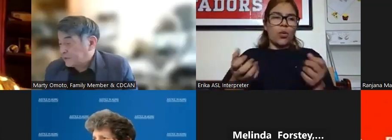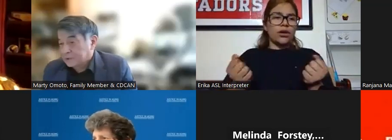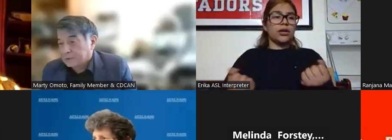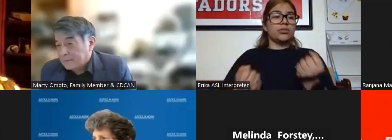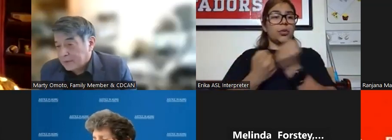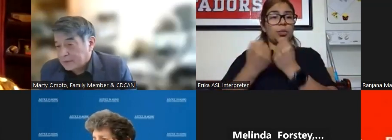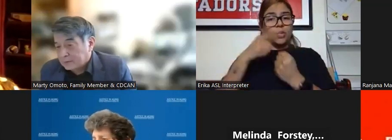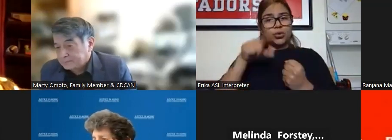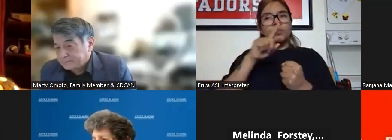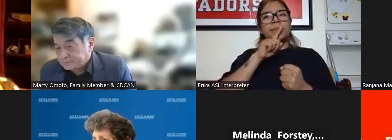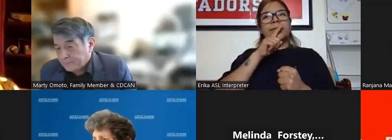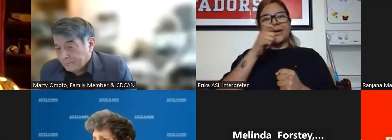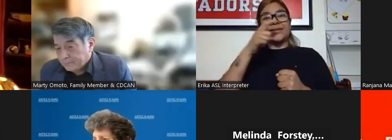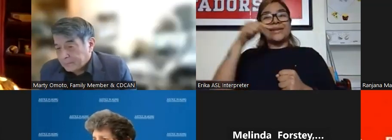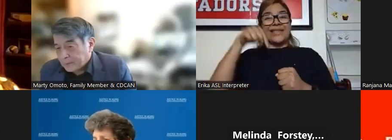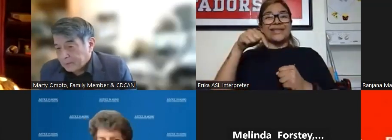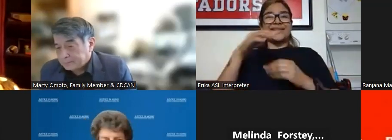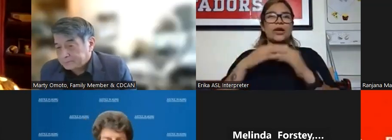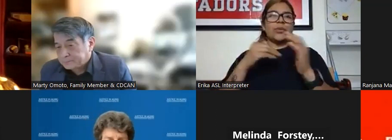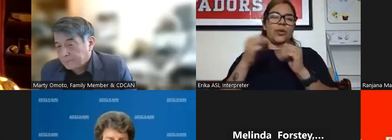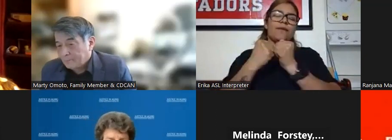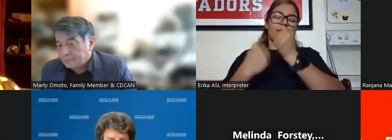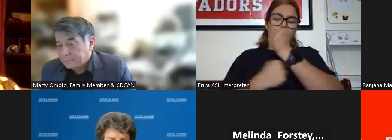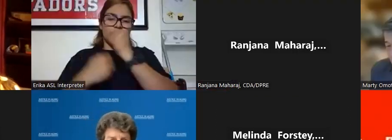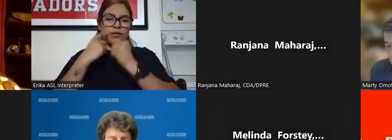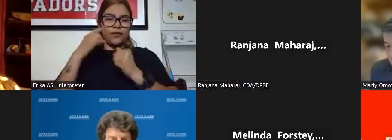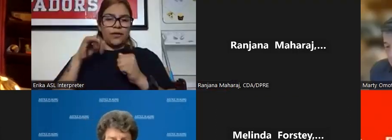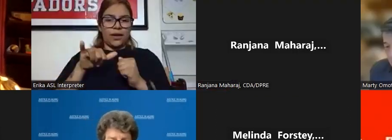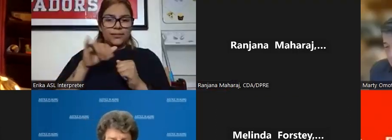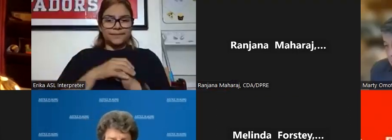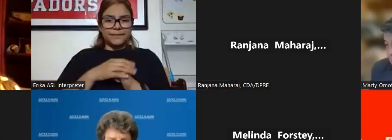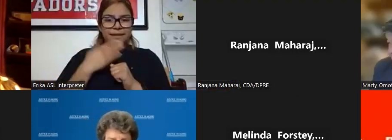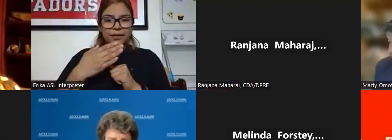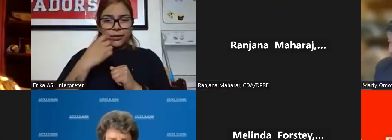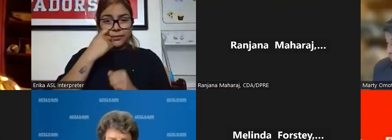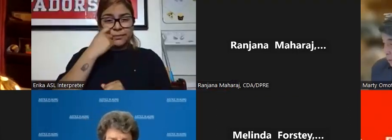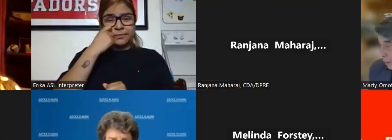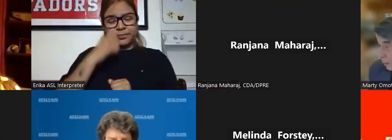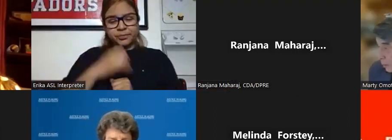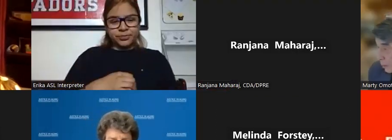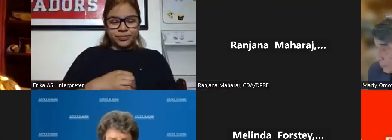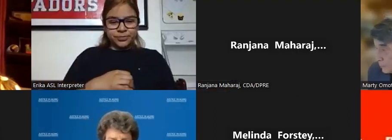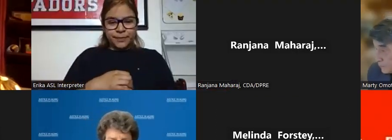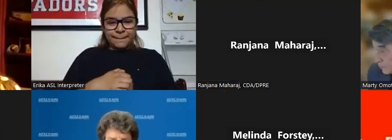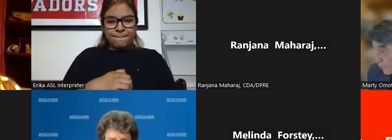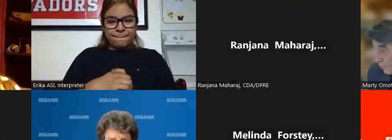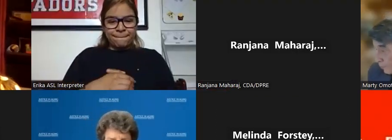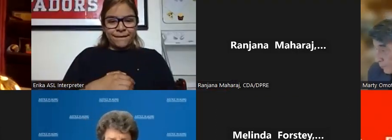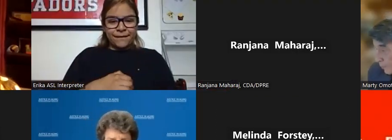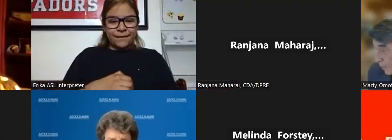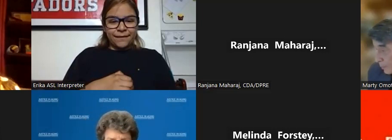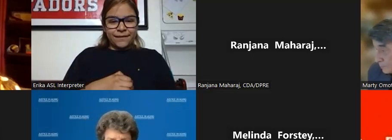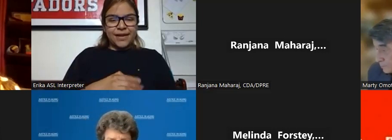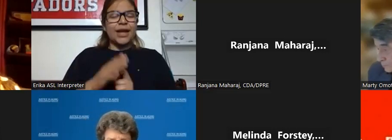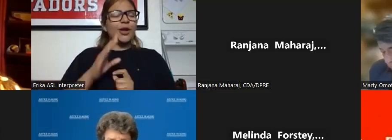it's foundational. Thank you. Thank you, Marty. We appreciate your input very much. And we will look forward to the next update